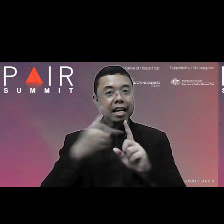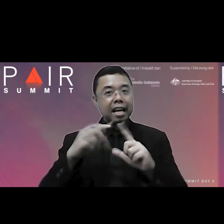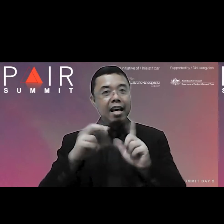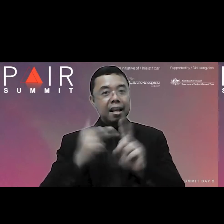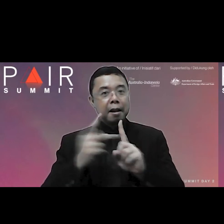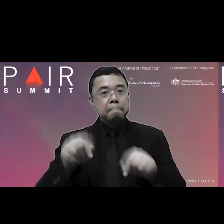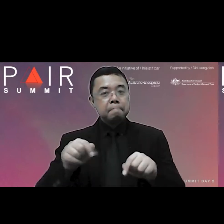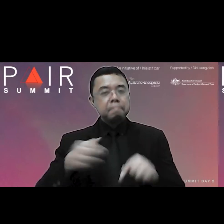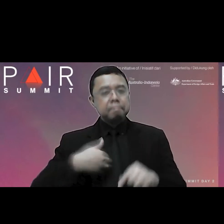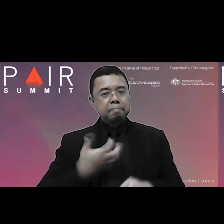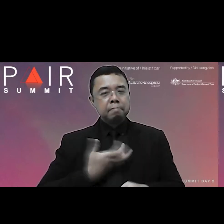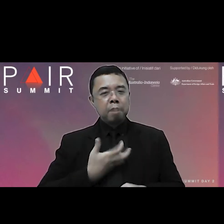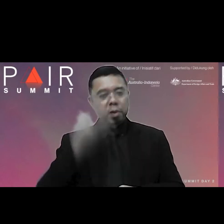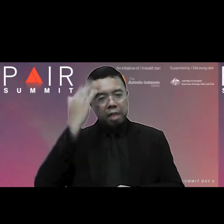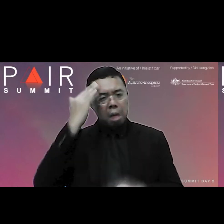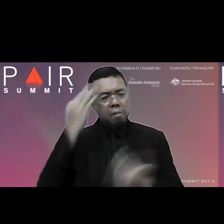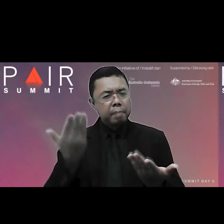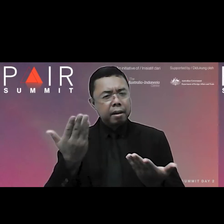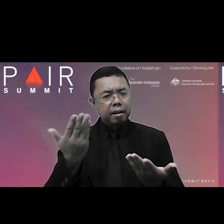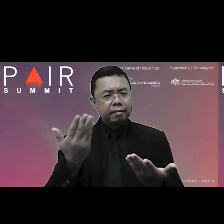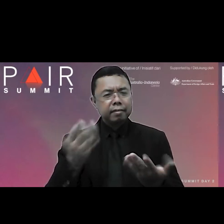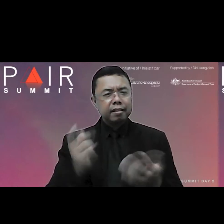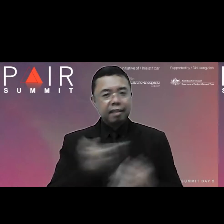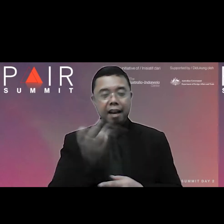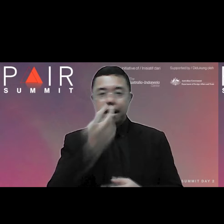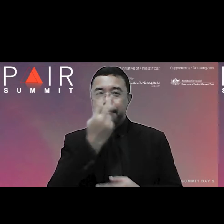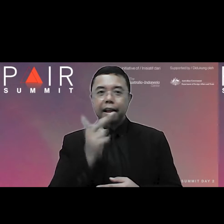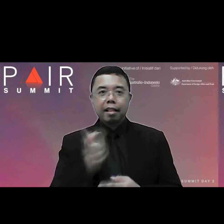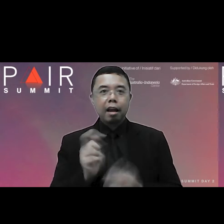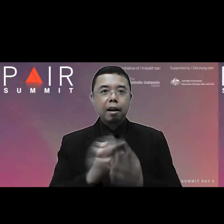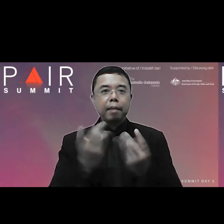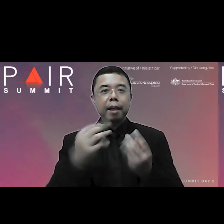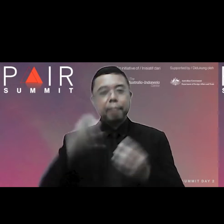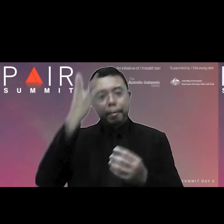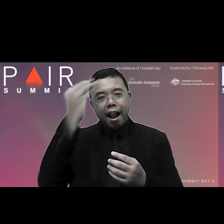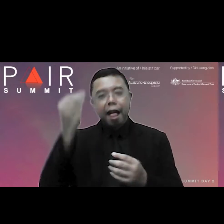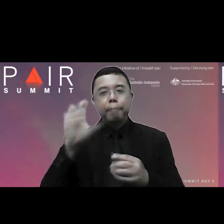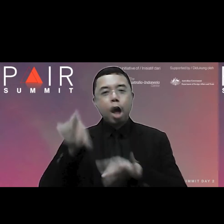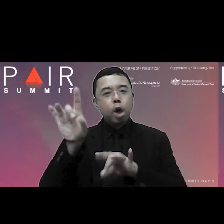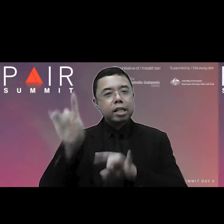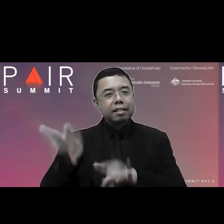look at any of the Australian experience in your work around data collection and integration?